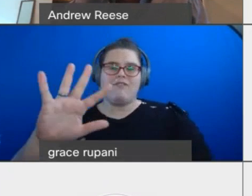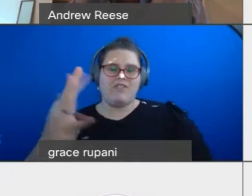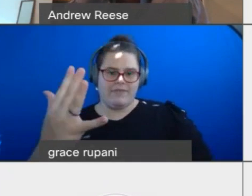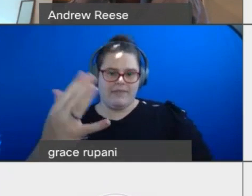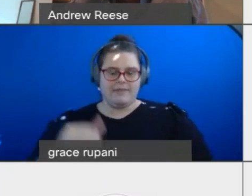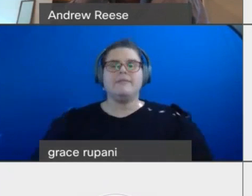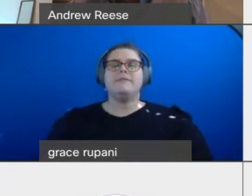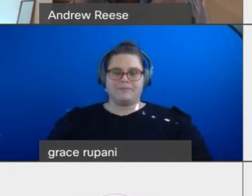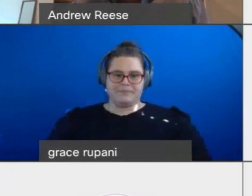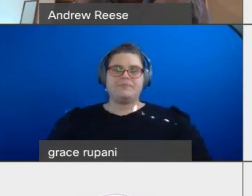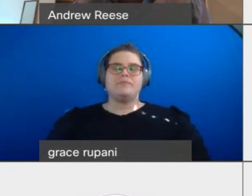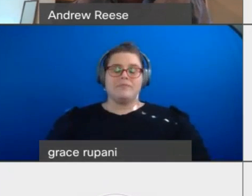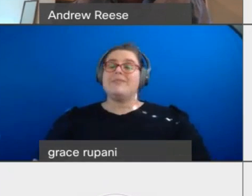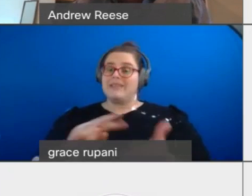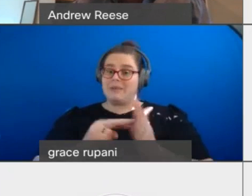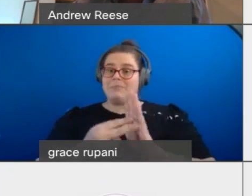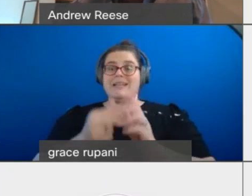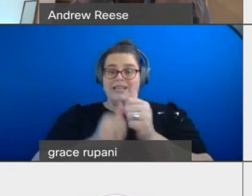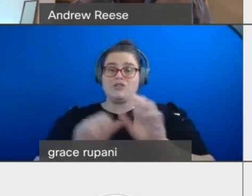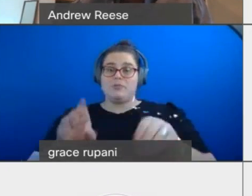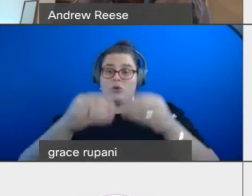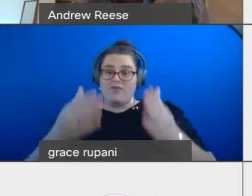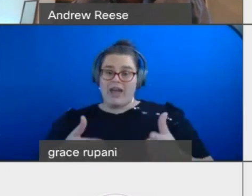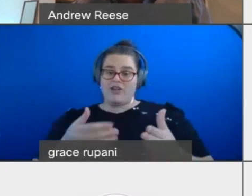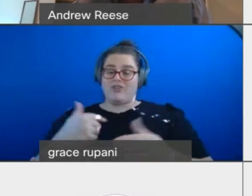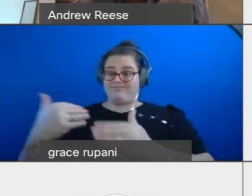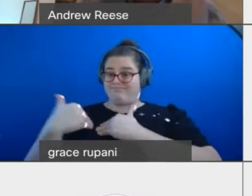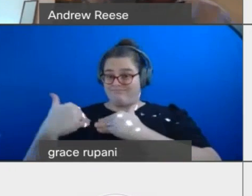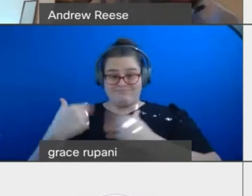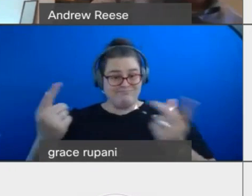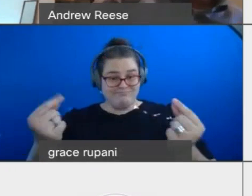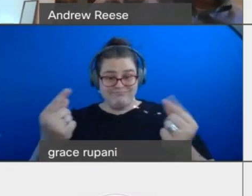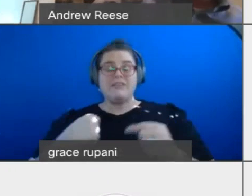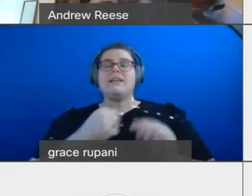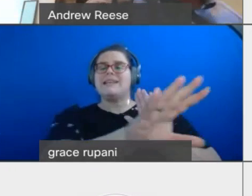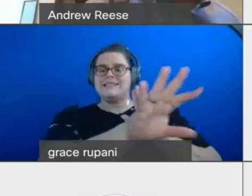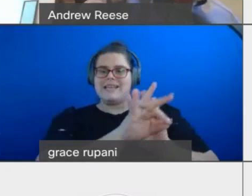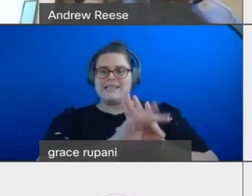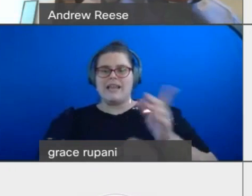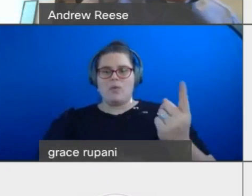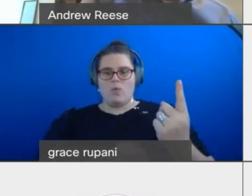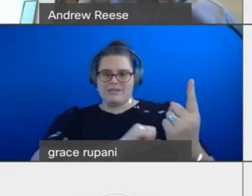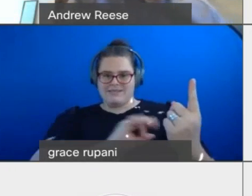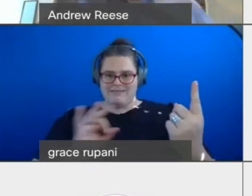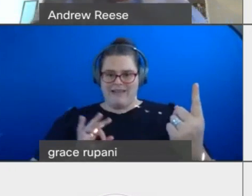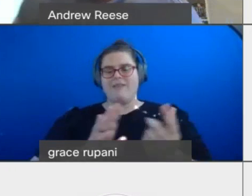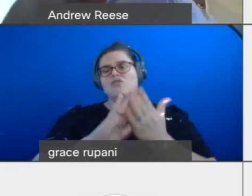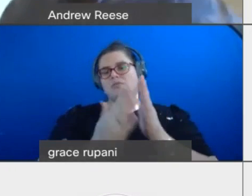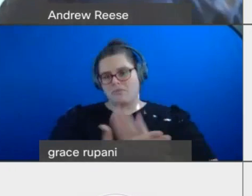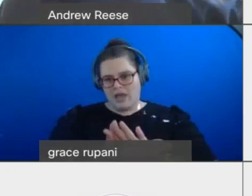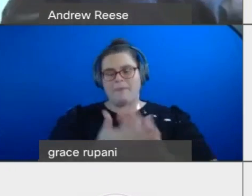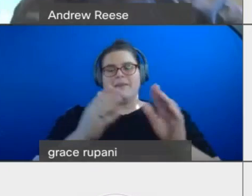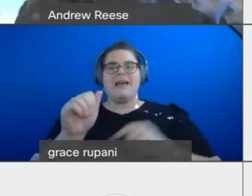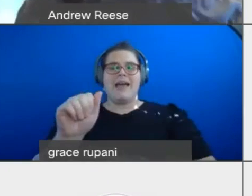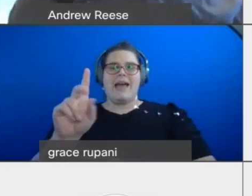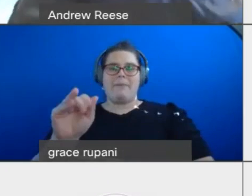each provider to designate a staff to be the administrator for EVV system. Training starts off